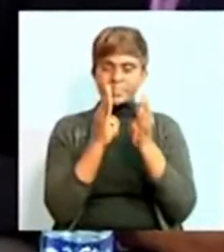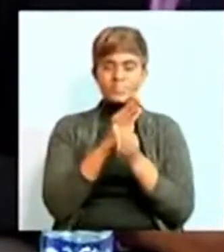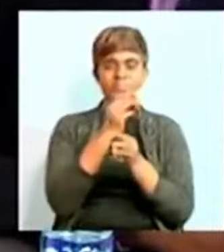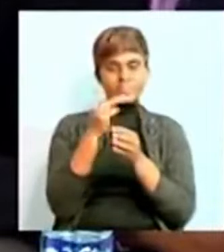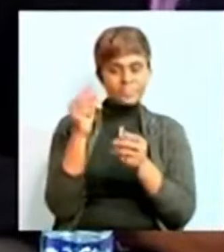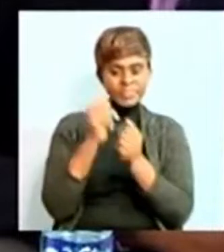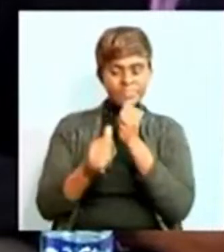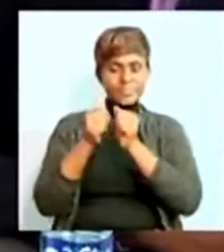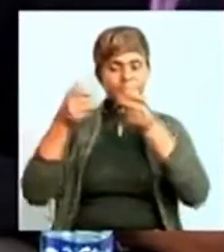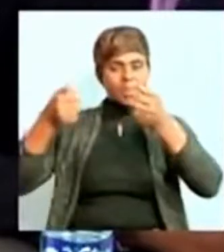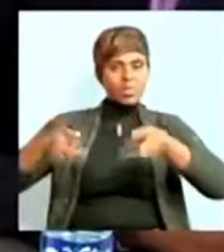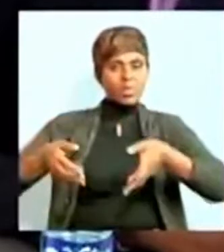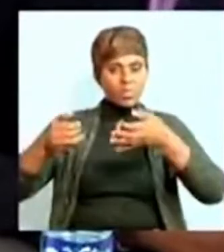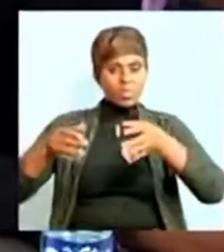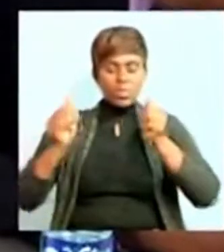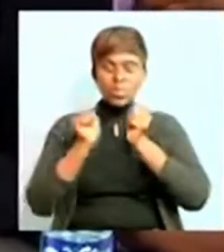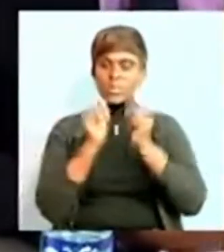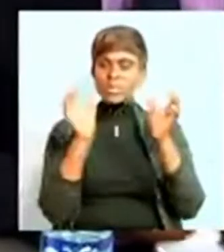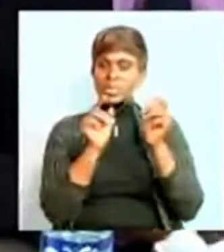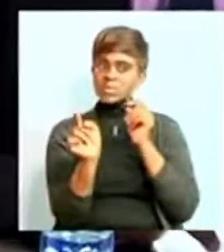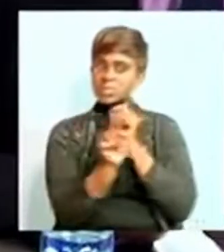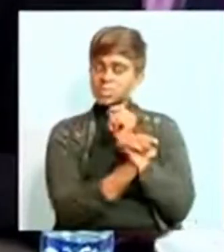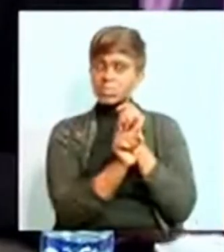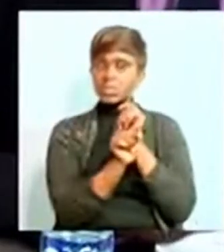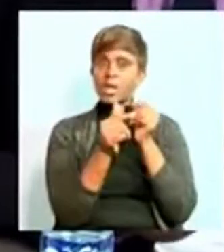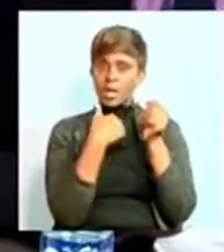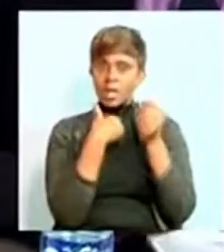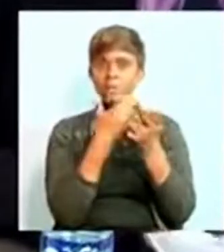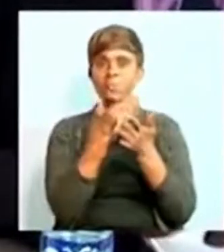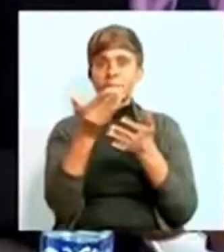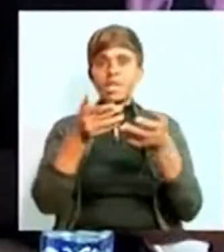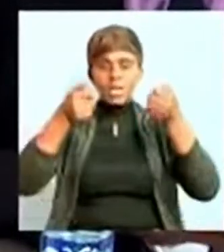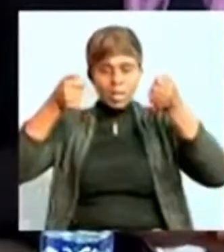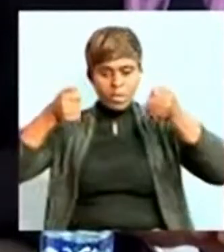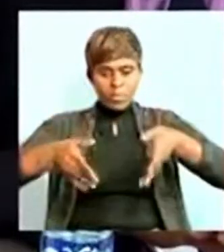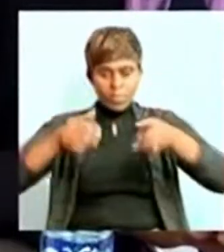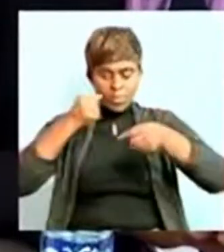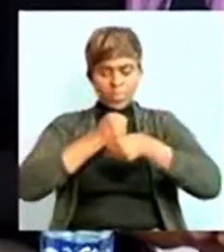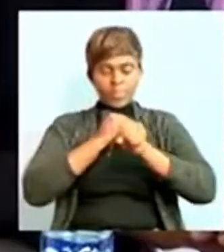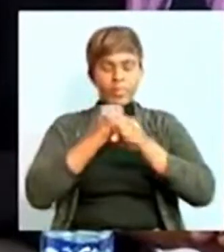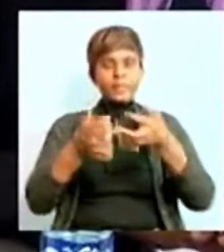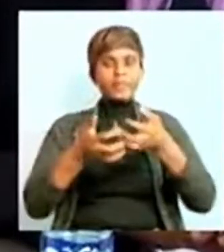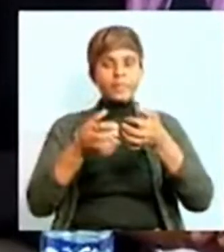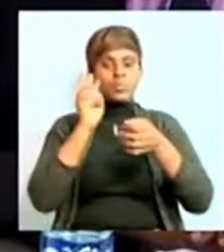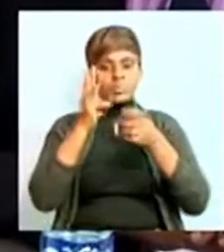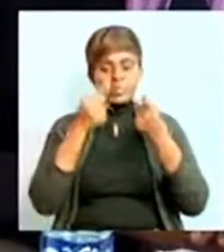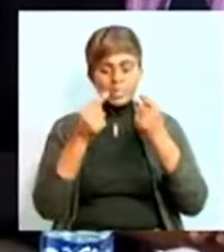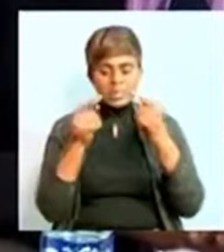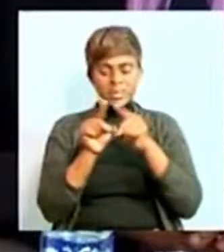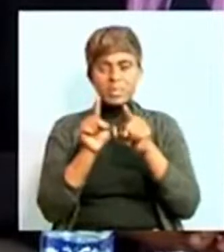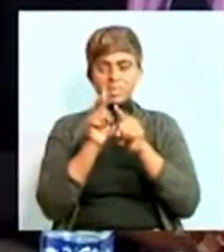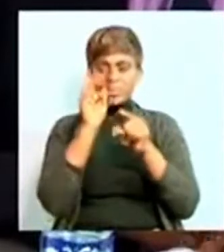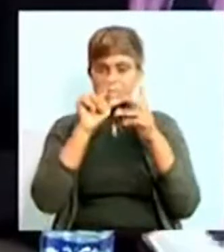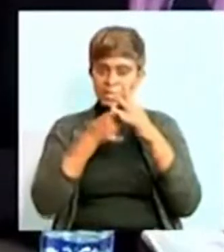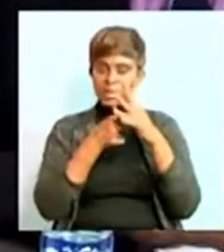is blocks. And council has procured a block making machine, and we endeavor to start